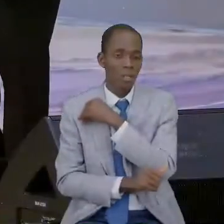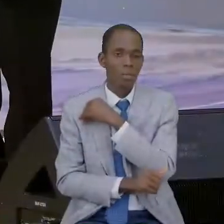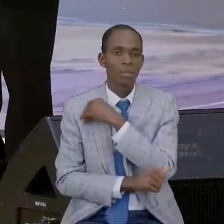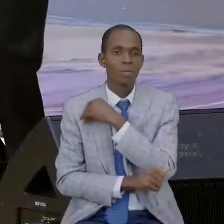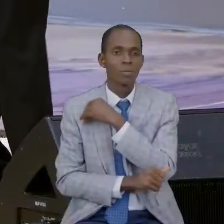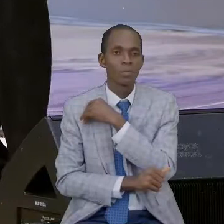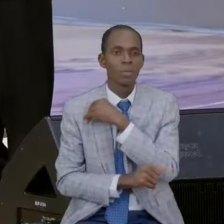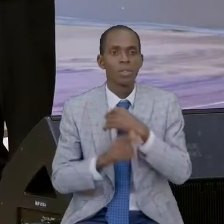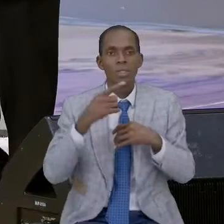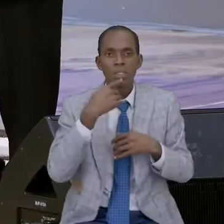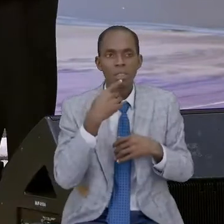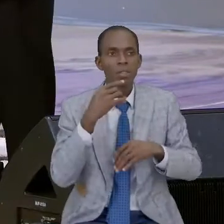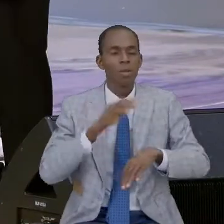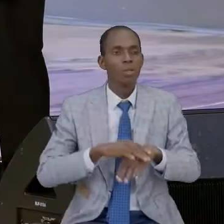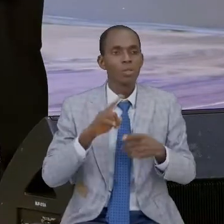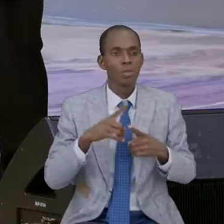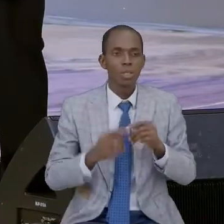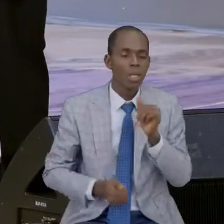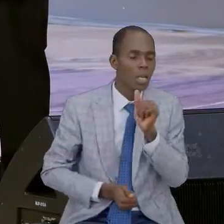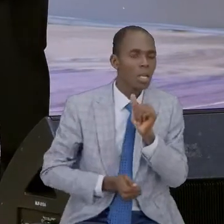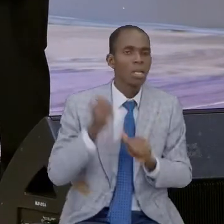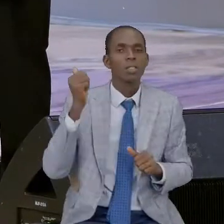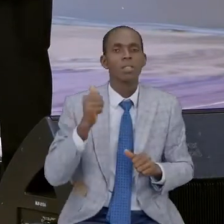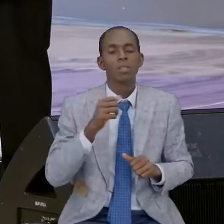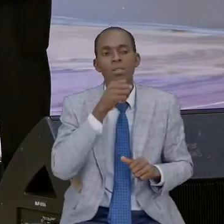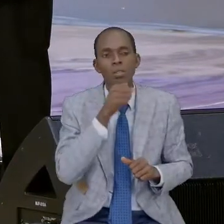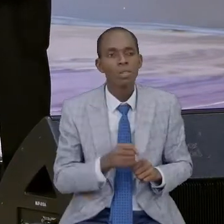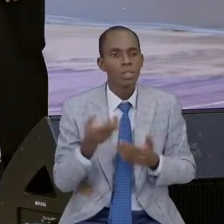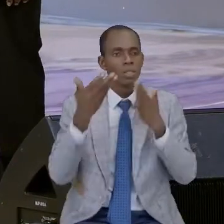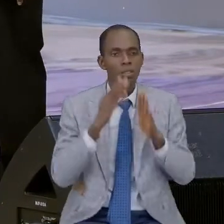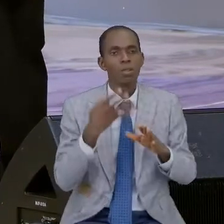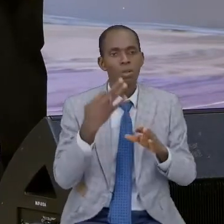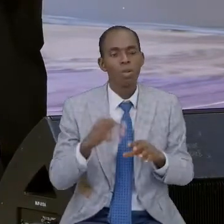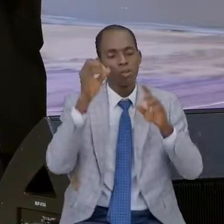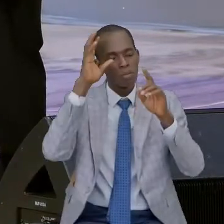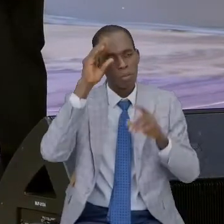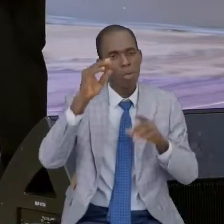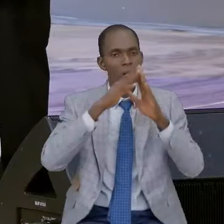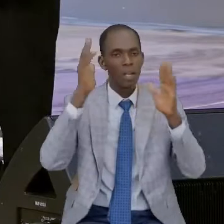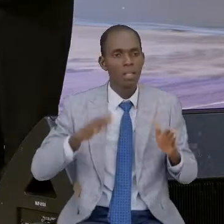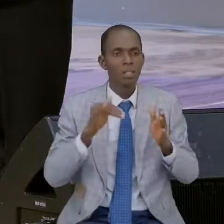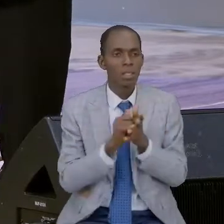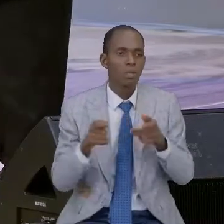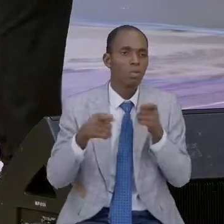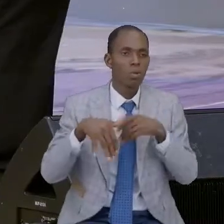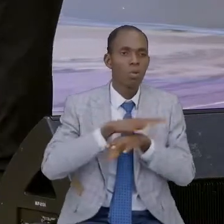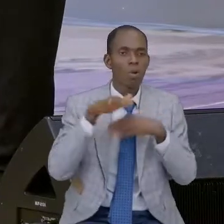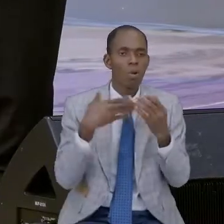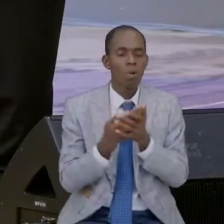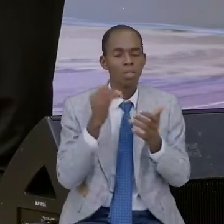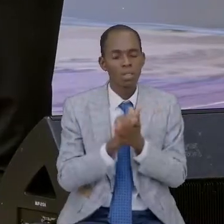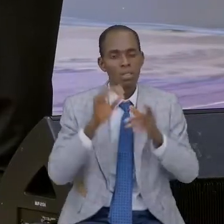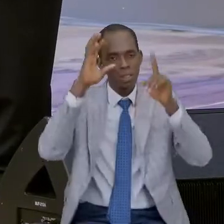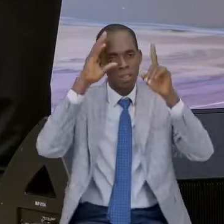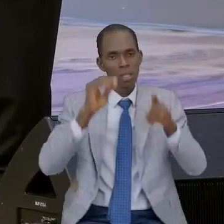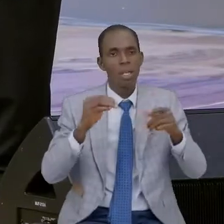Abraham told the eldest servant of his house that ruled over all that he had, put, I